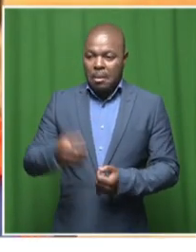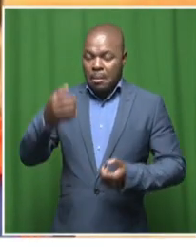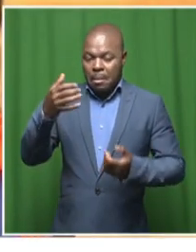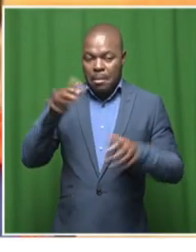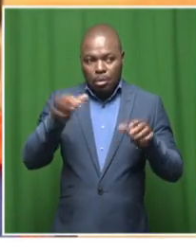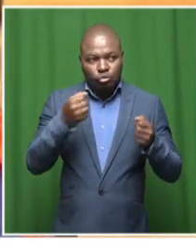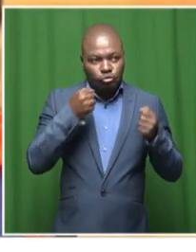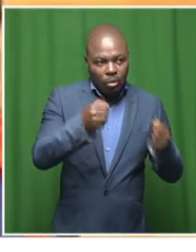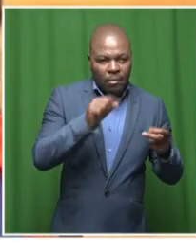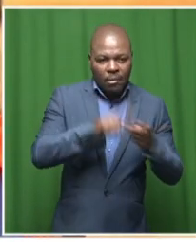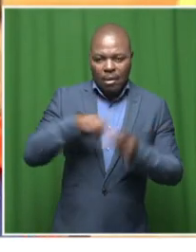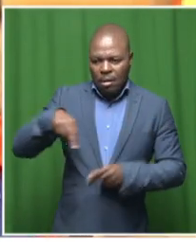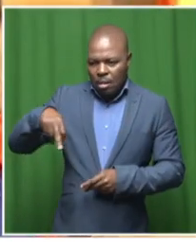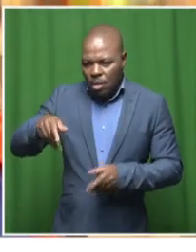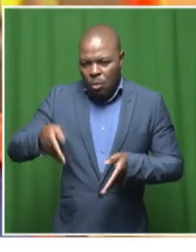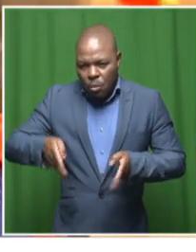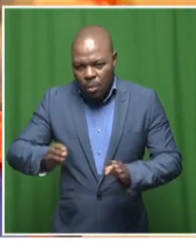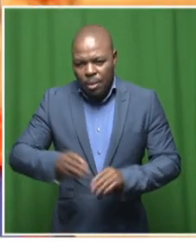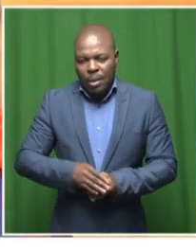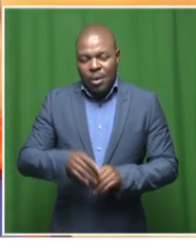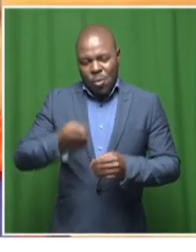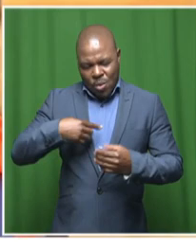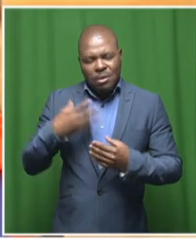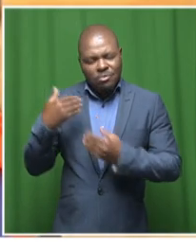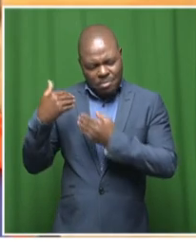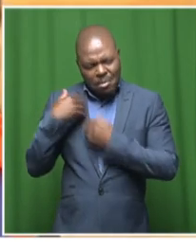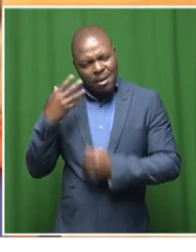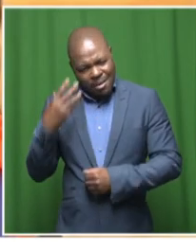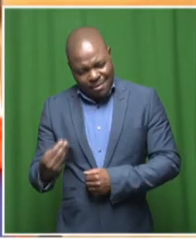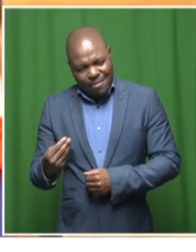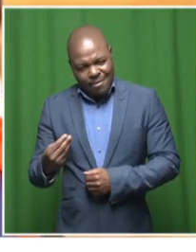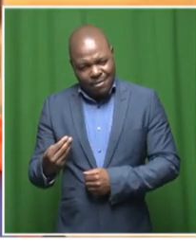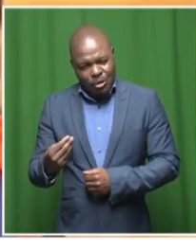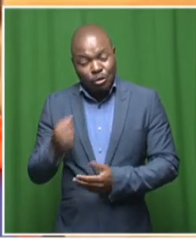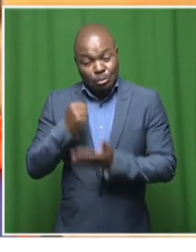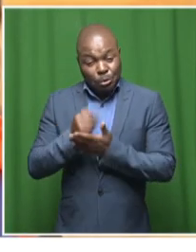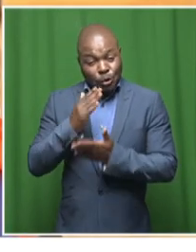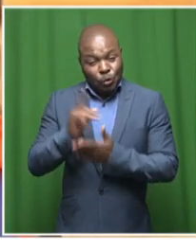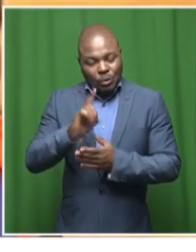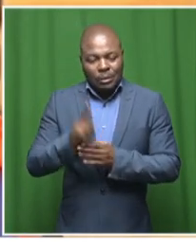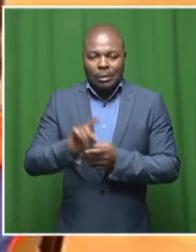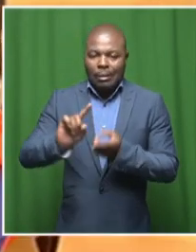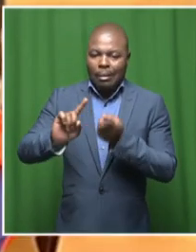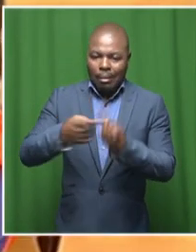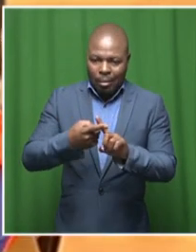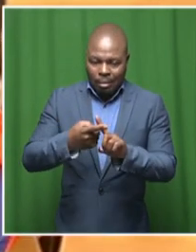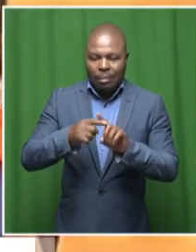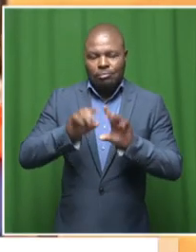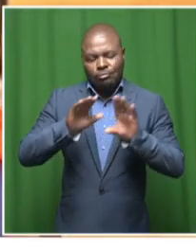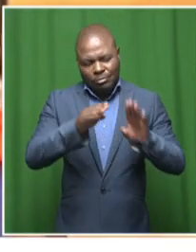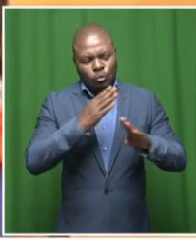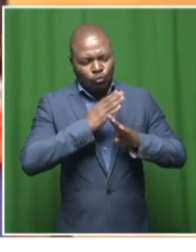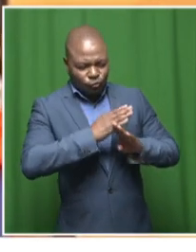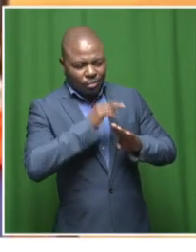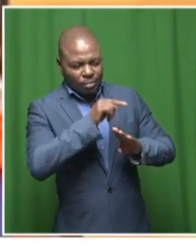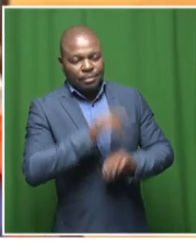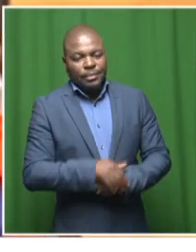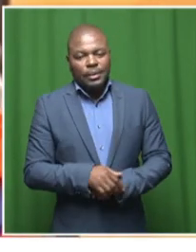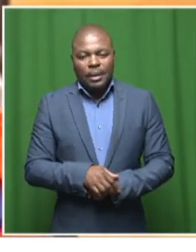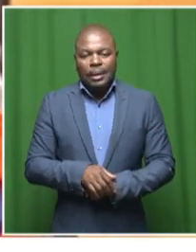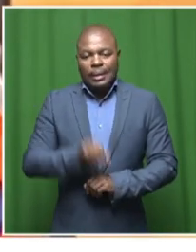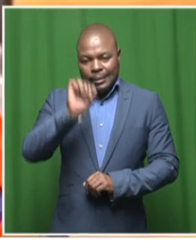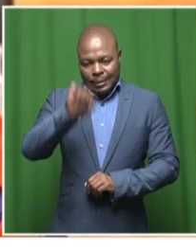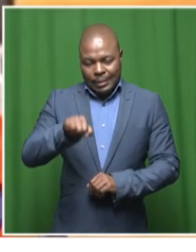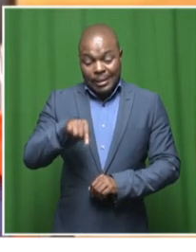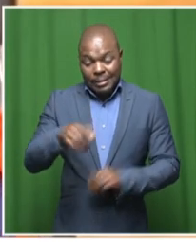road users, we have a responsibility and a role to play towards ensuring that accidents are prevented. So yes, it